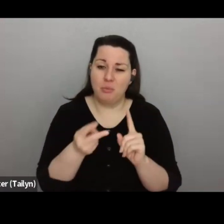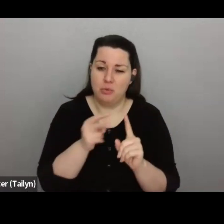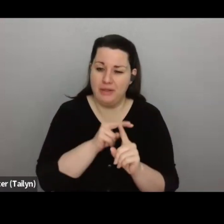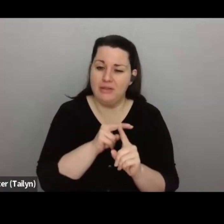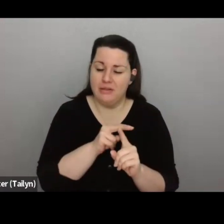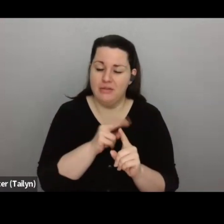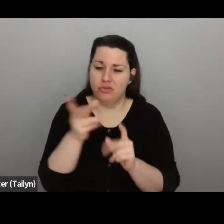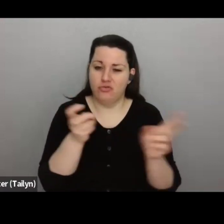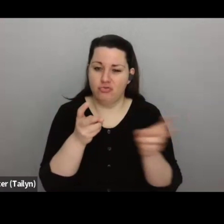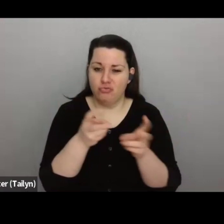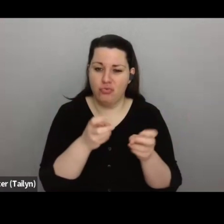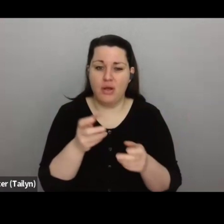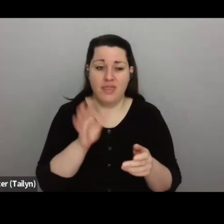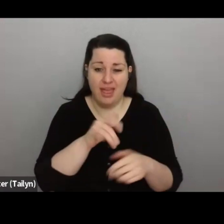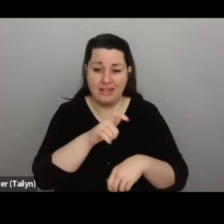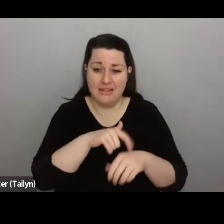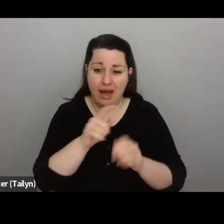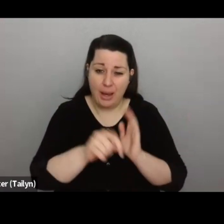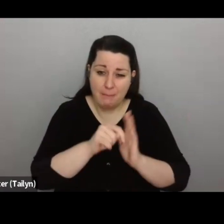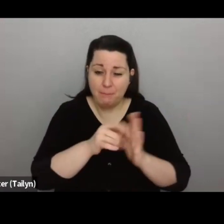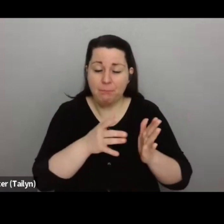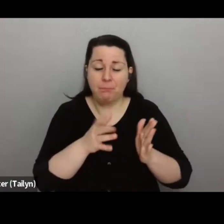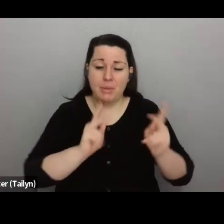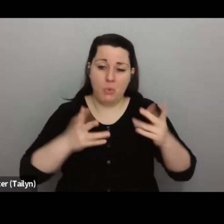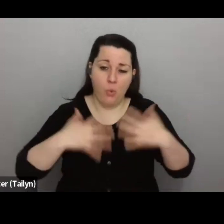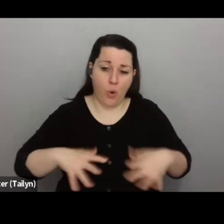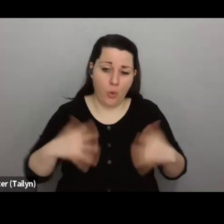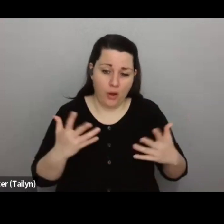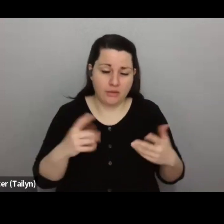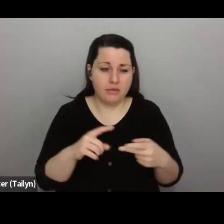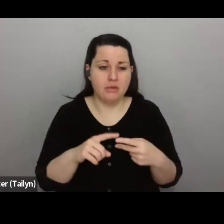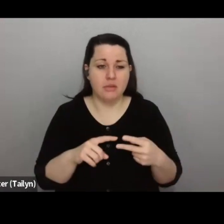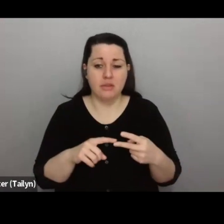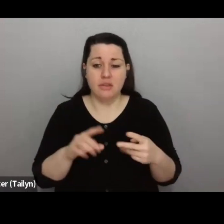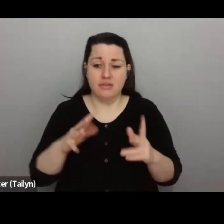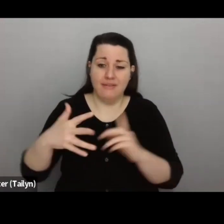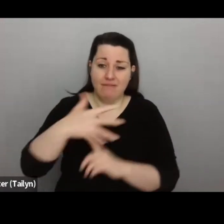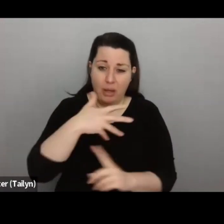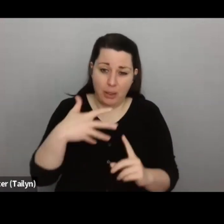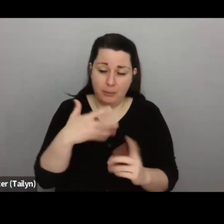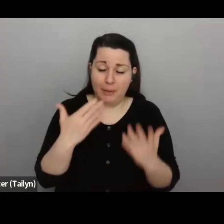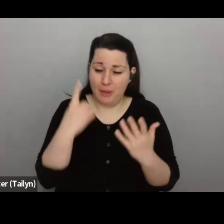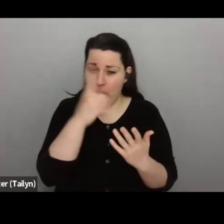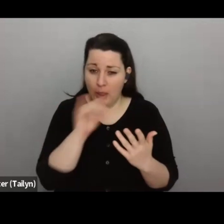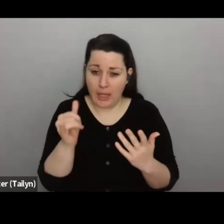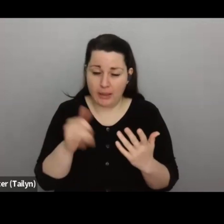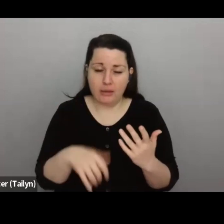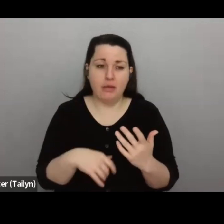of what people wore at the time, what what the environment may look